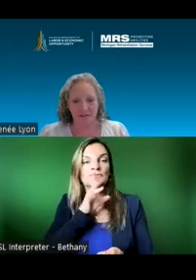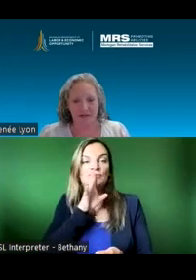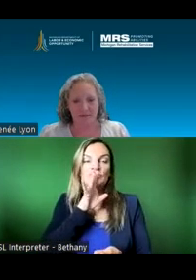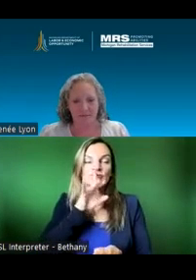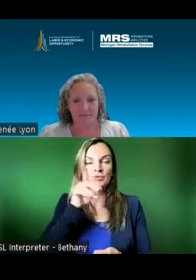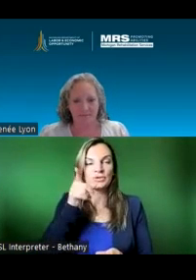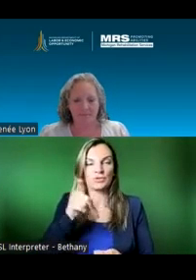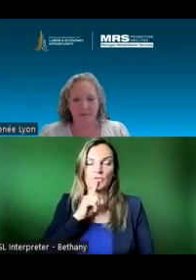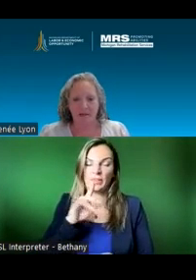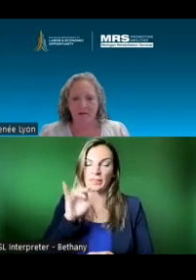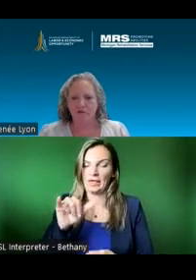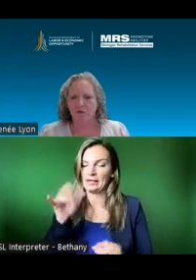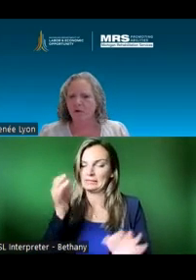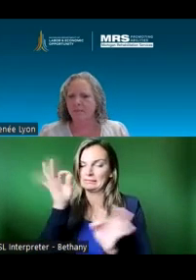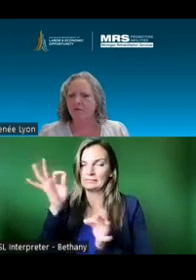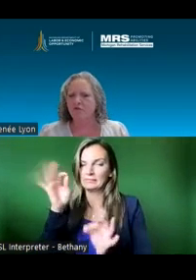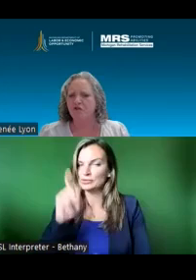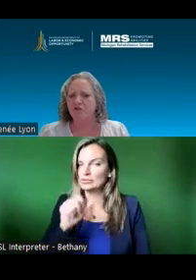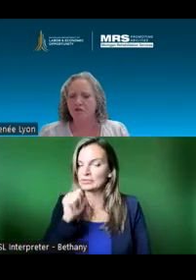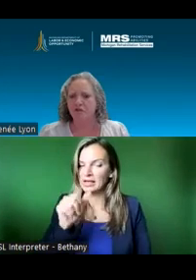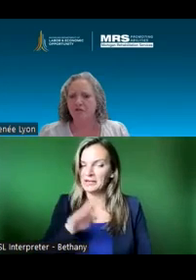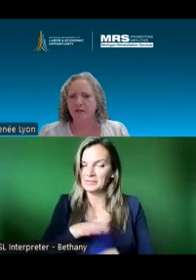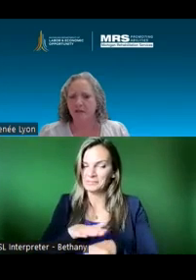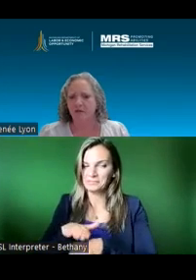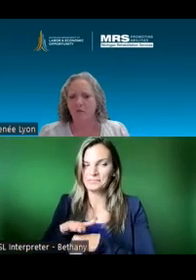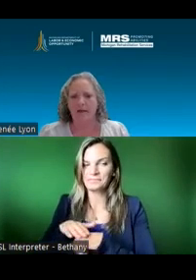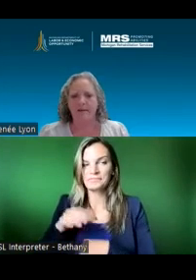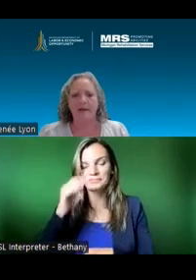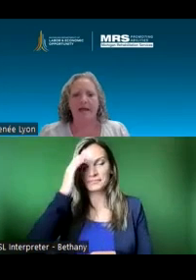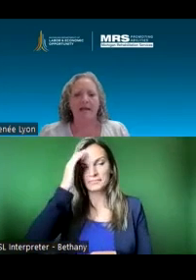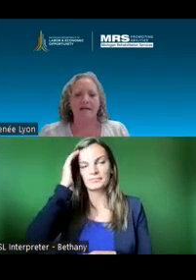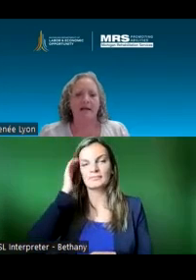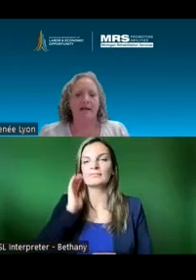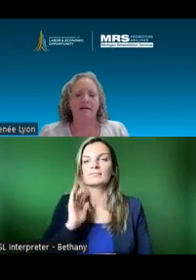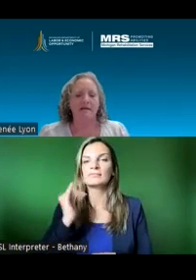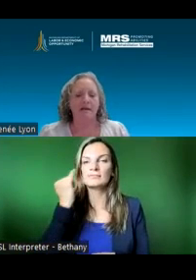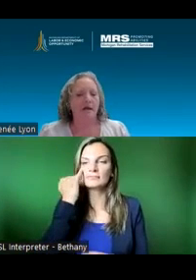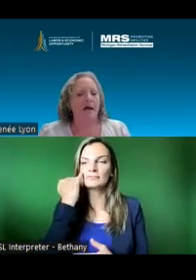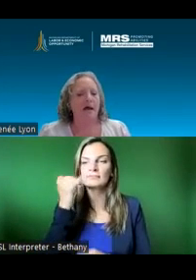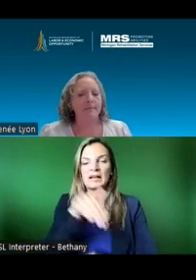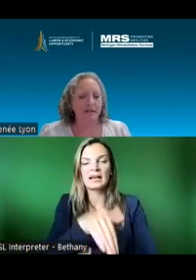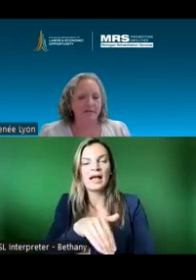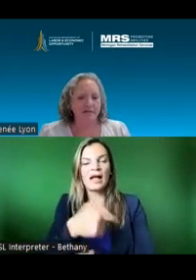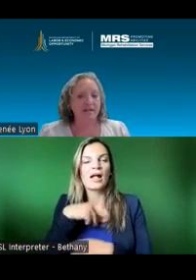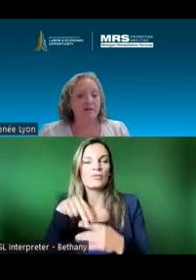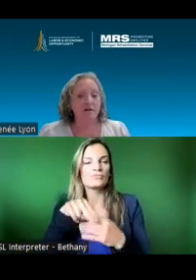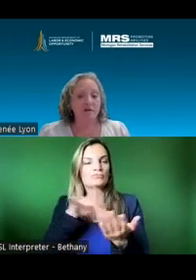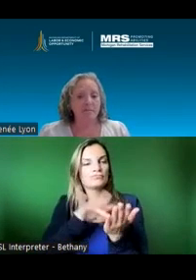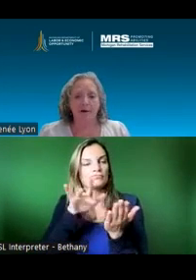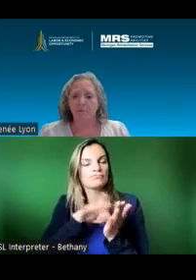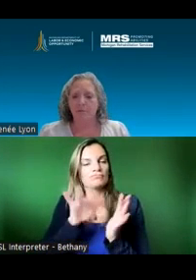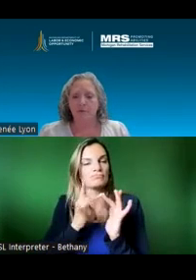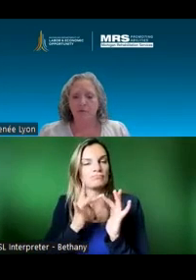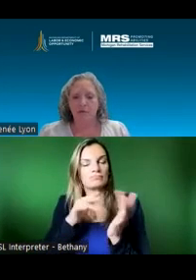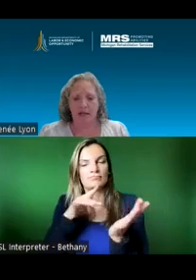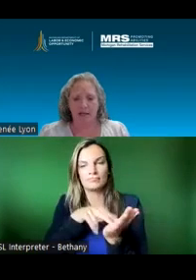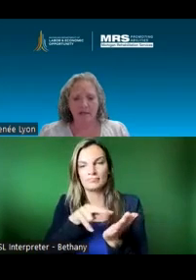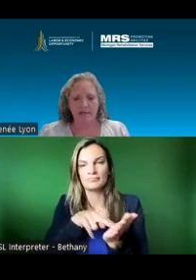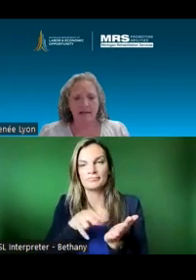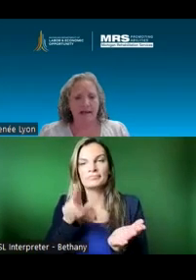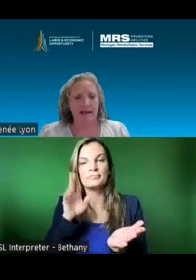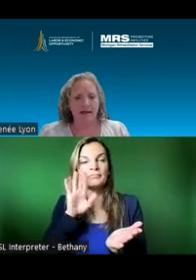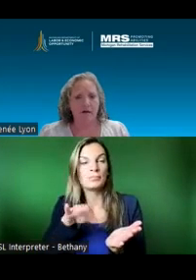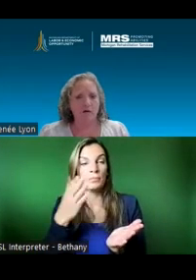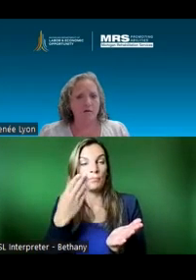shouldn't be done. So what about surfing the web at night? How many of us have heard about blue